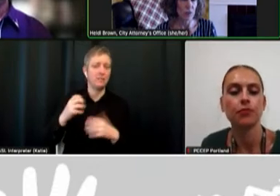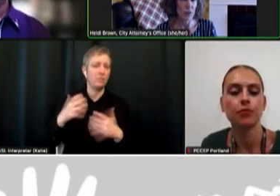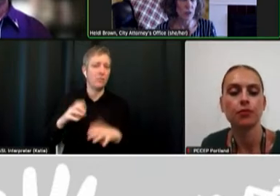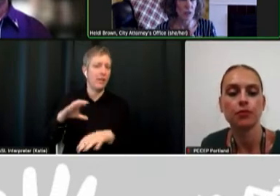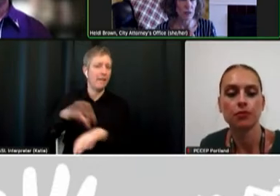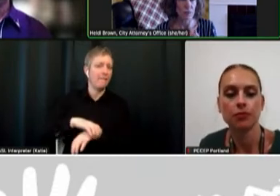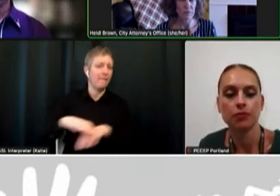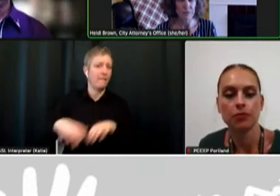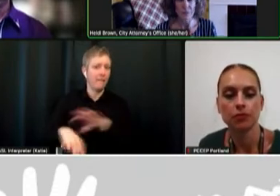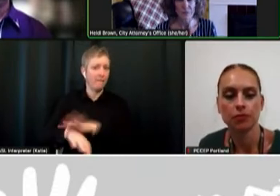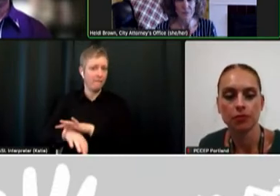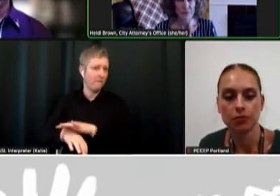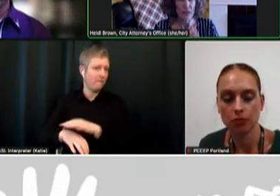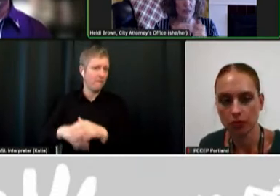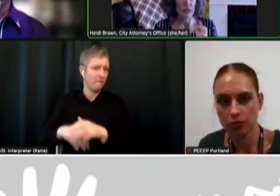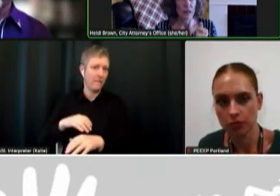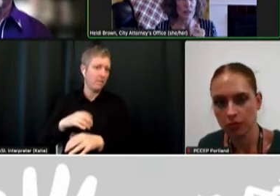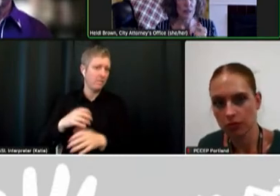who's